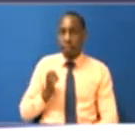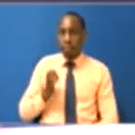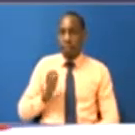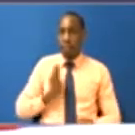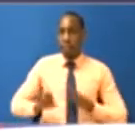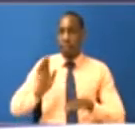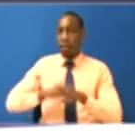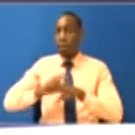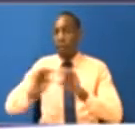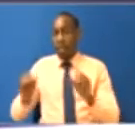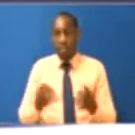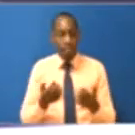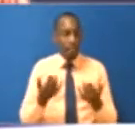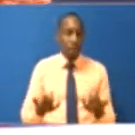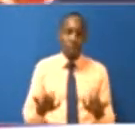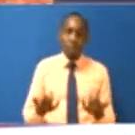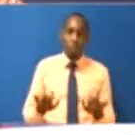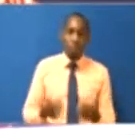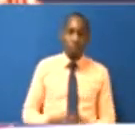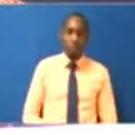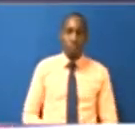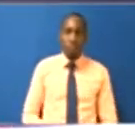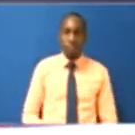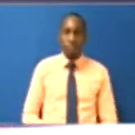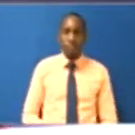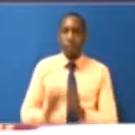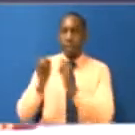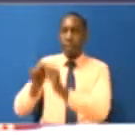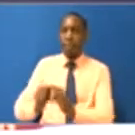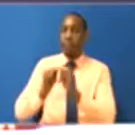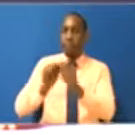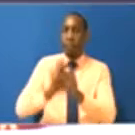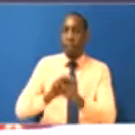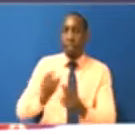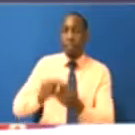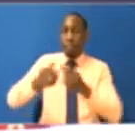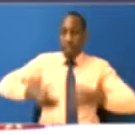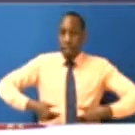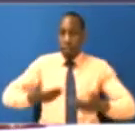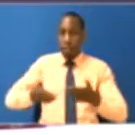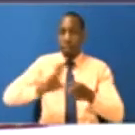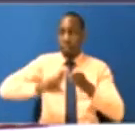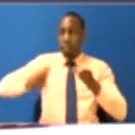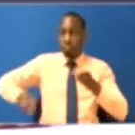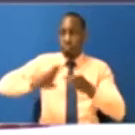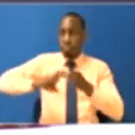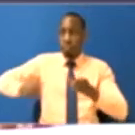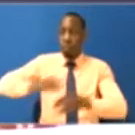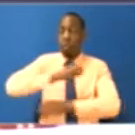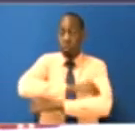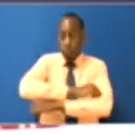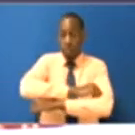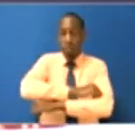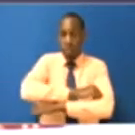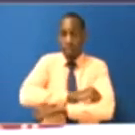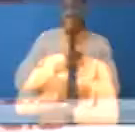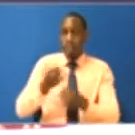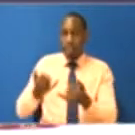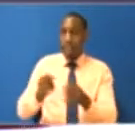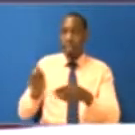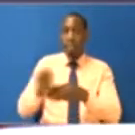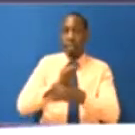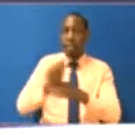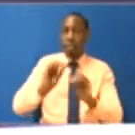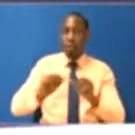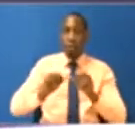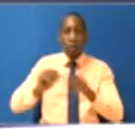you know stuff like that because then we have a number of individuals especially young people who dropped out of school who are not in training